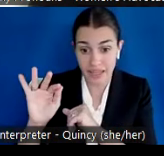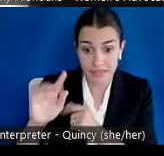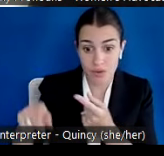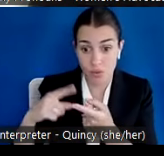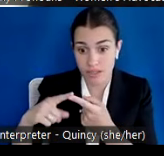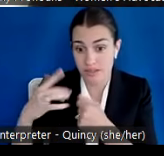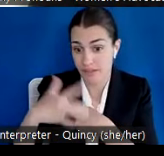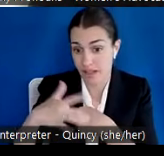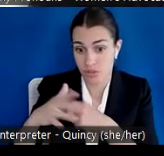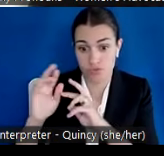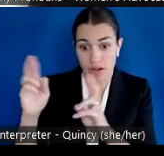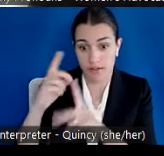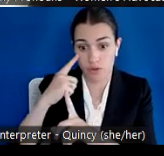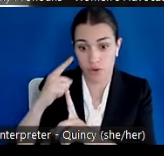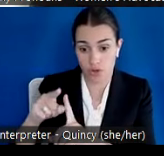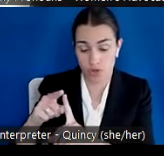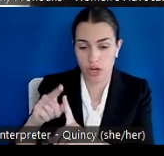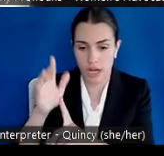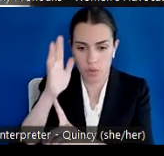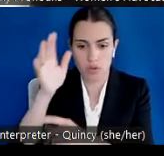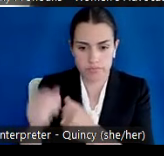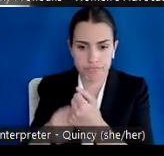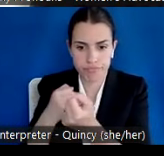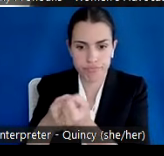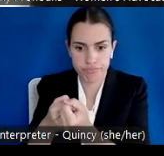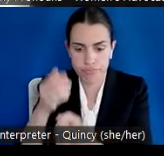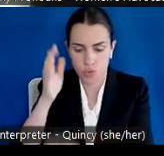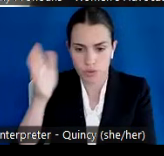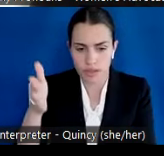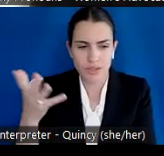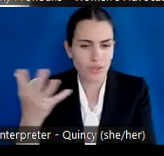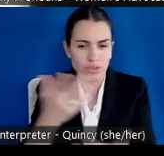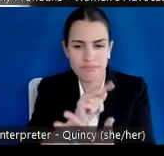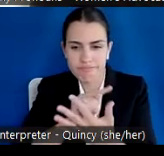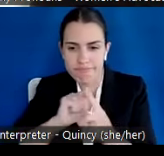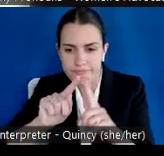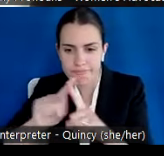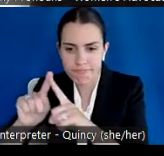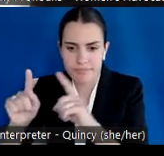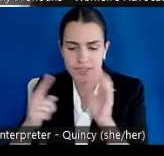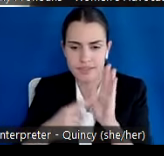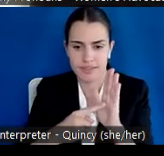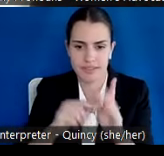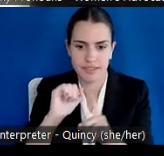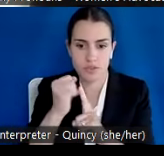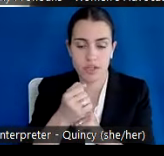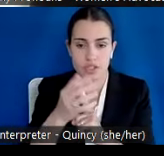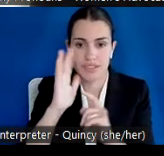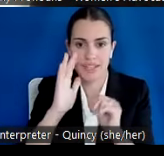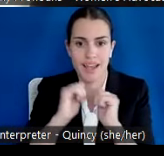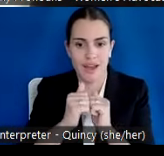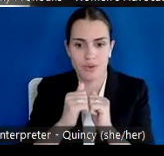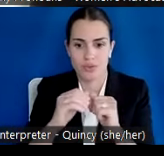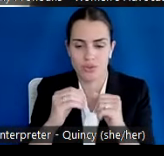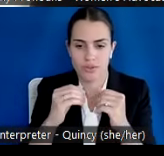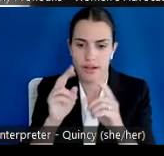listen. So those kind of show you different examples of situations and how to actually put those advocacy tools